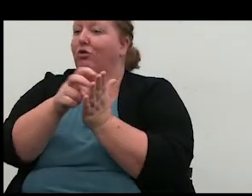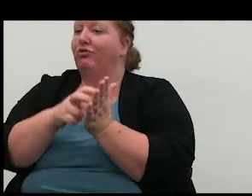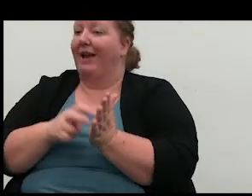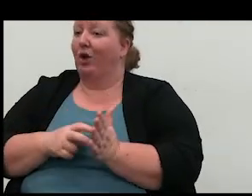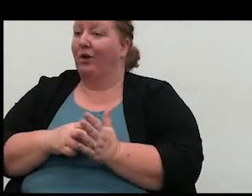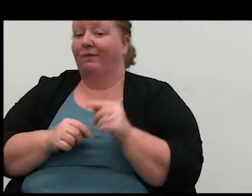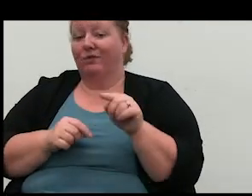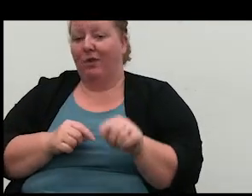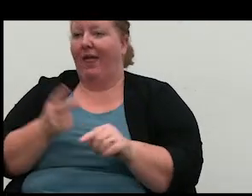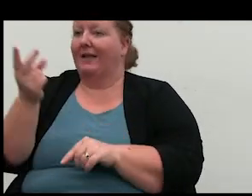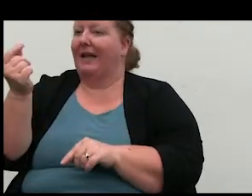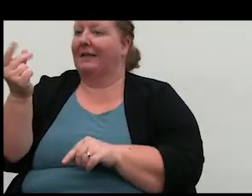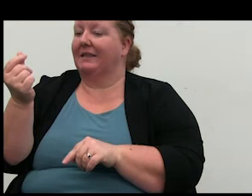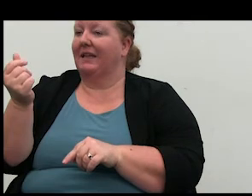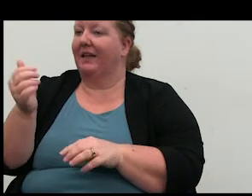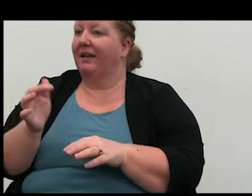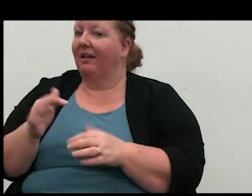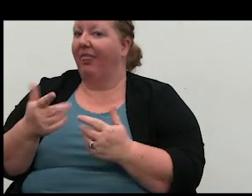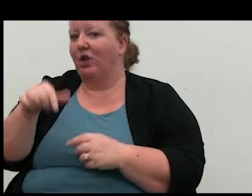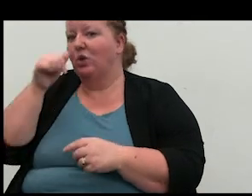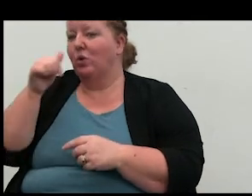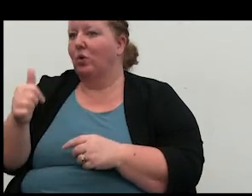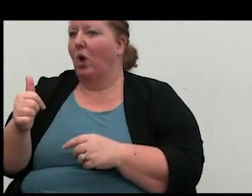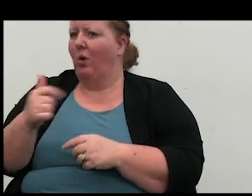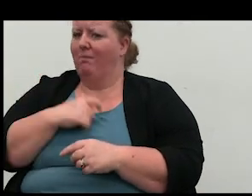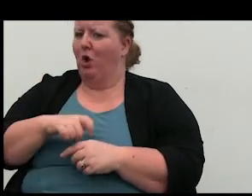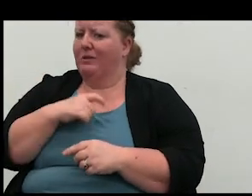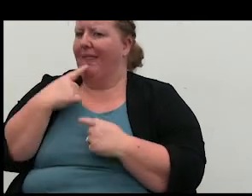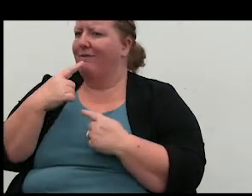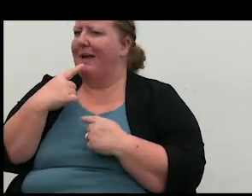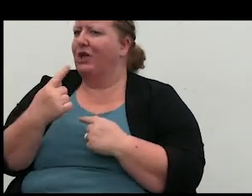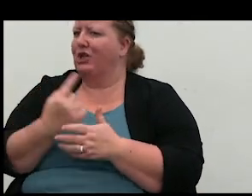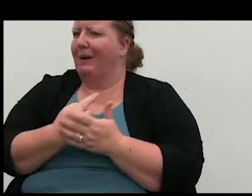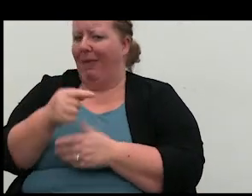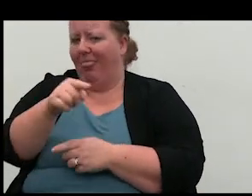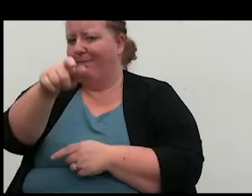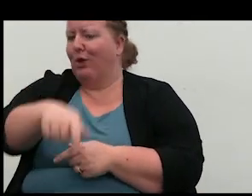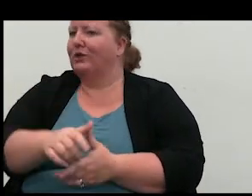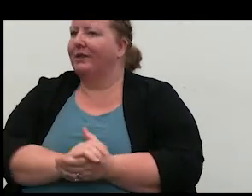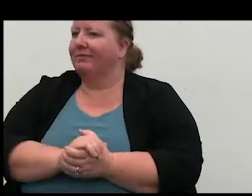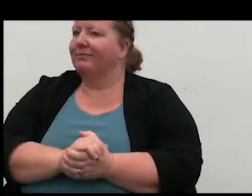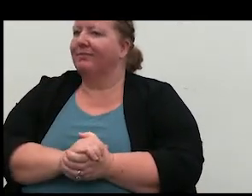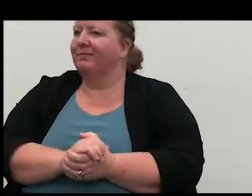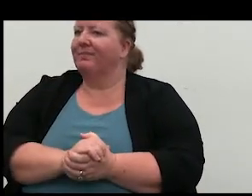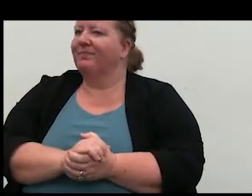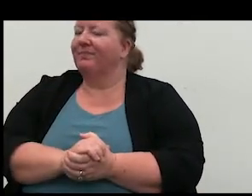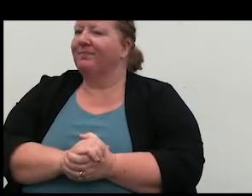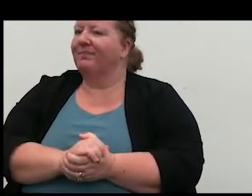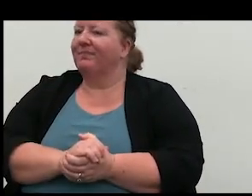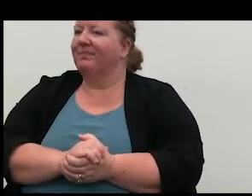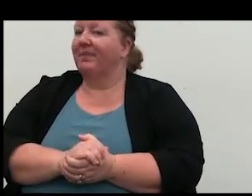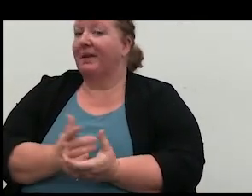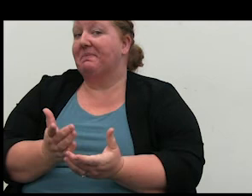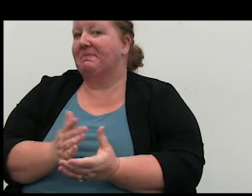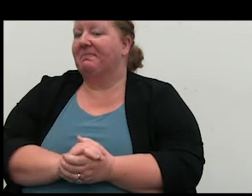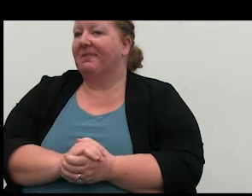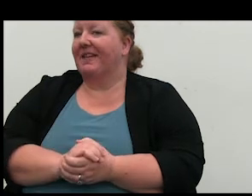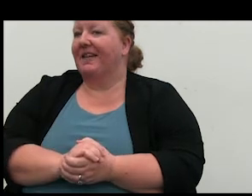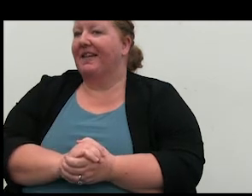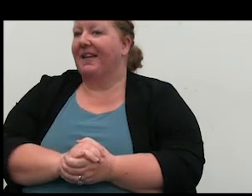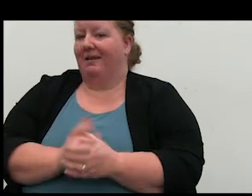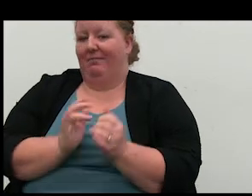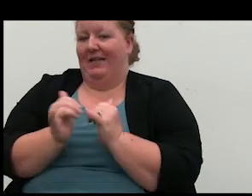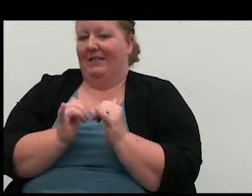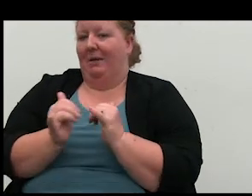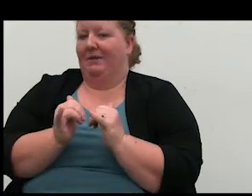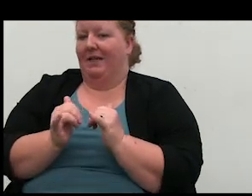to that specific taxi, and you know something quite personal about that person. Not only quite personal, but